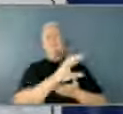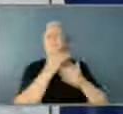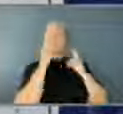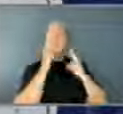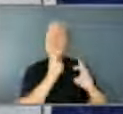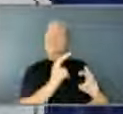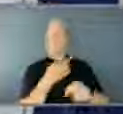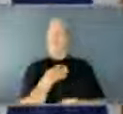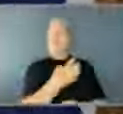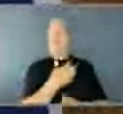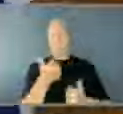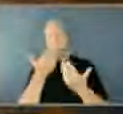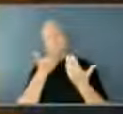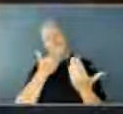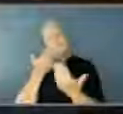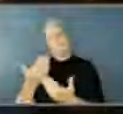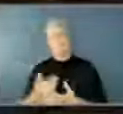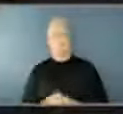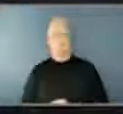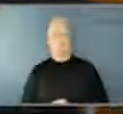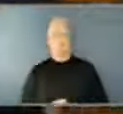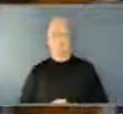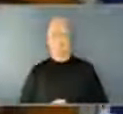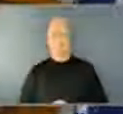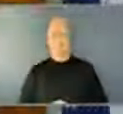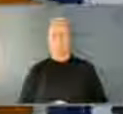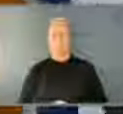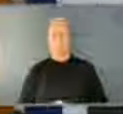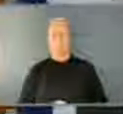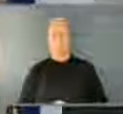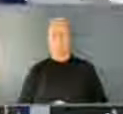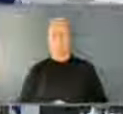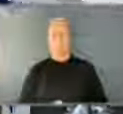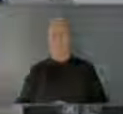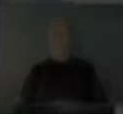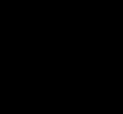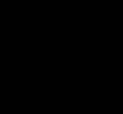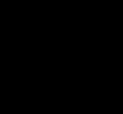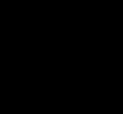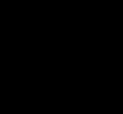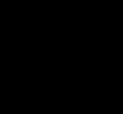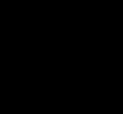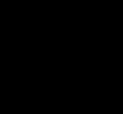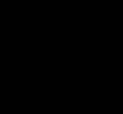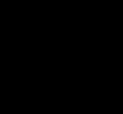Thank you very much.